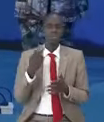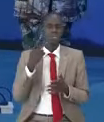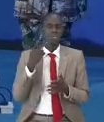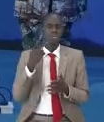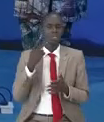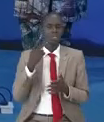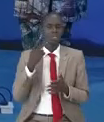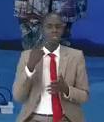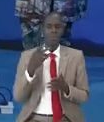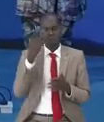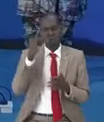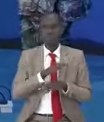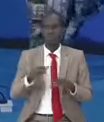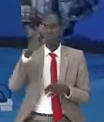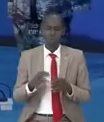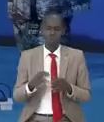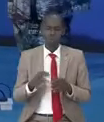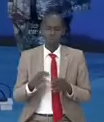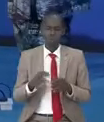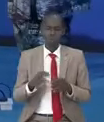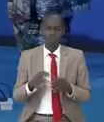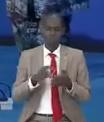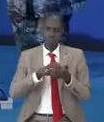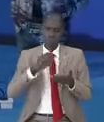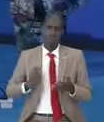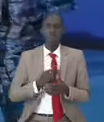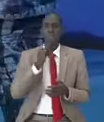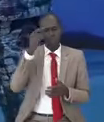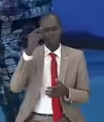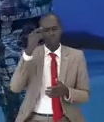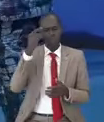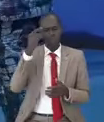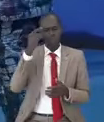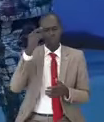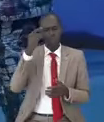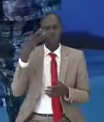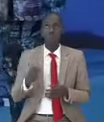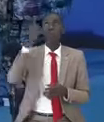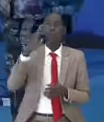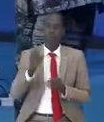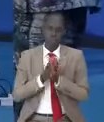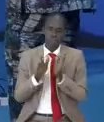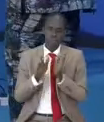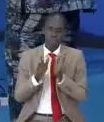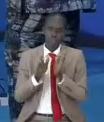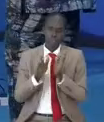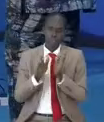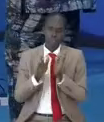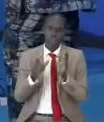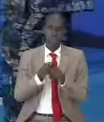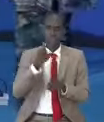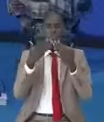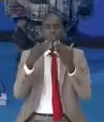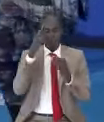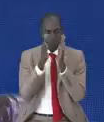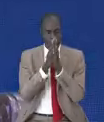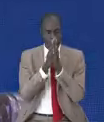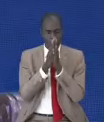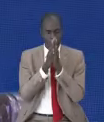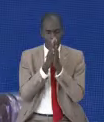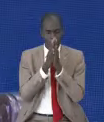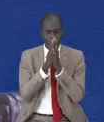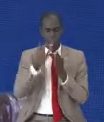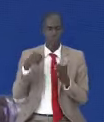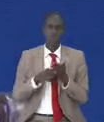us back. It is because of Lord's general like you. Thank you for interceding for this nation.